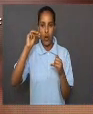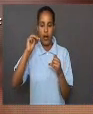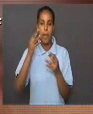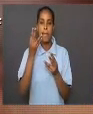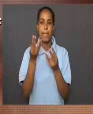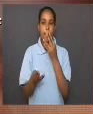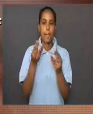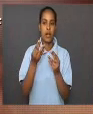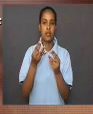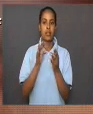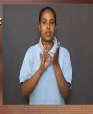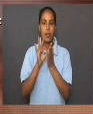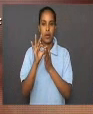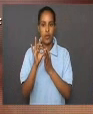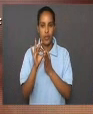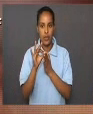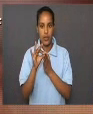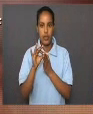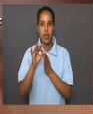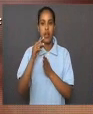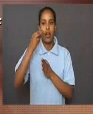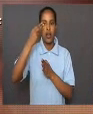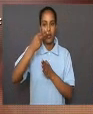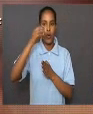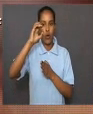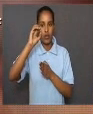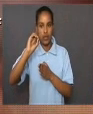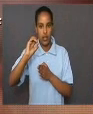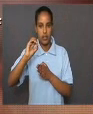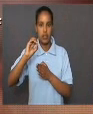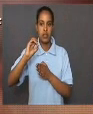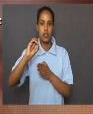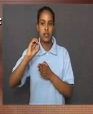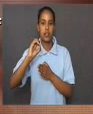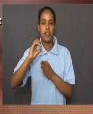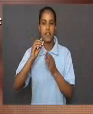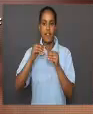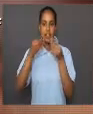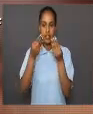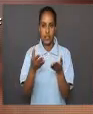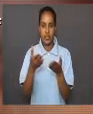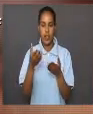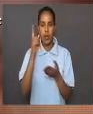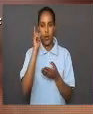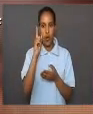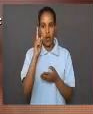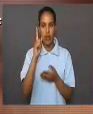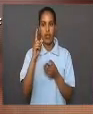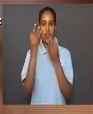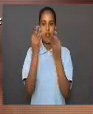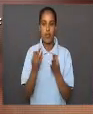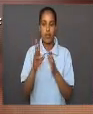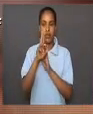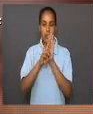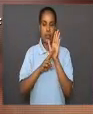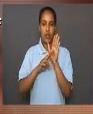mass by the number of hydroxide ions furnished by one formula